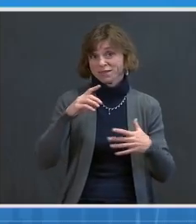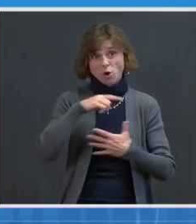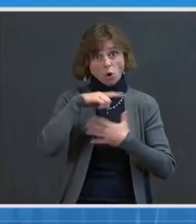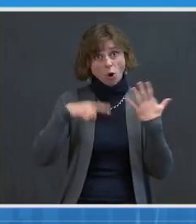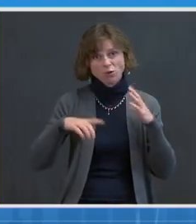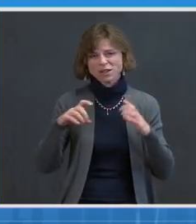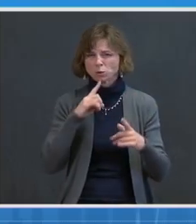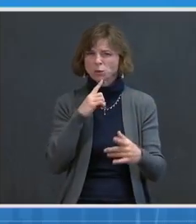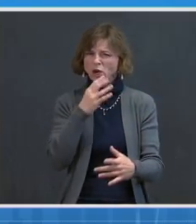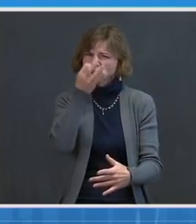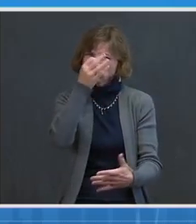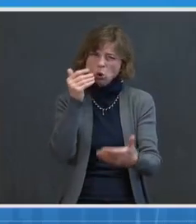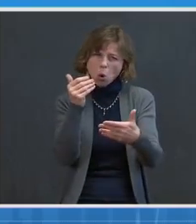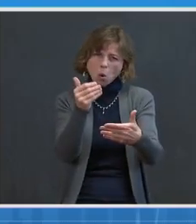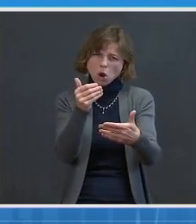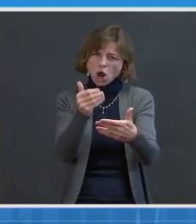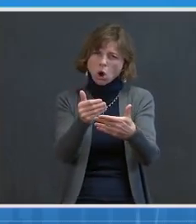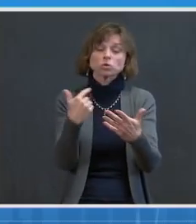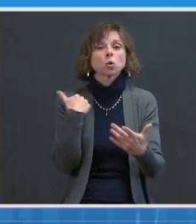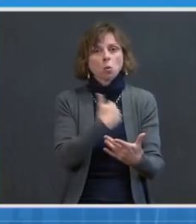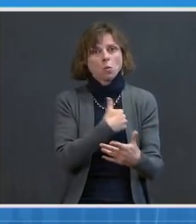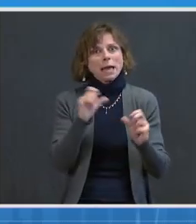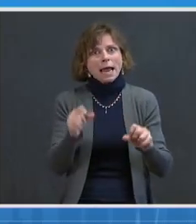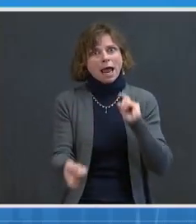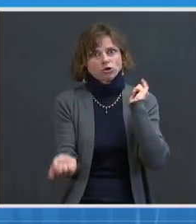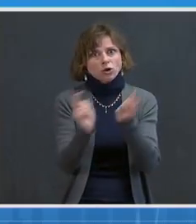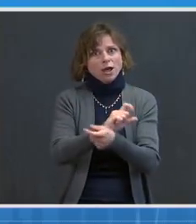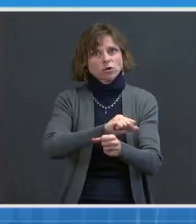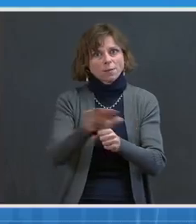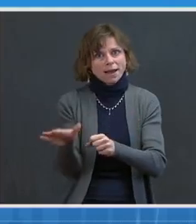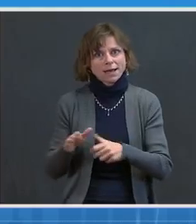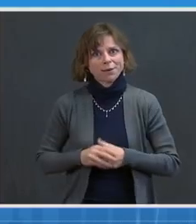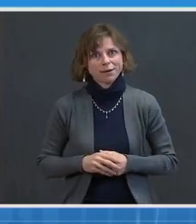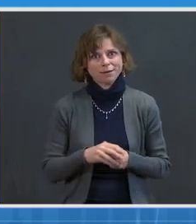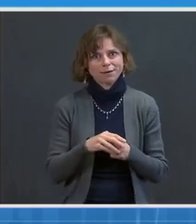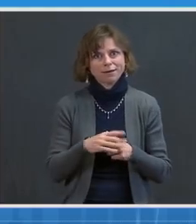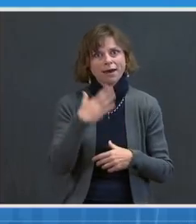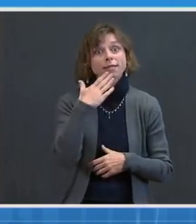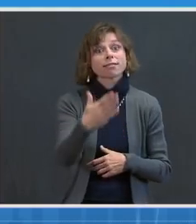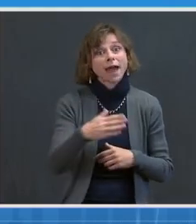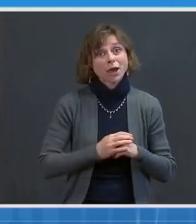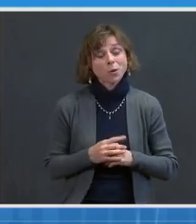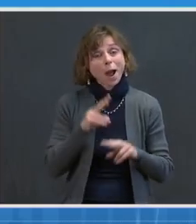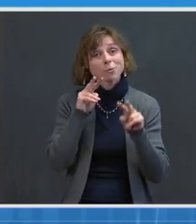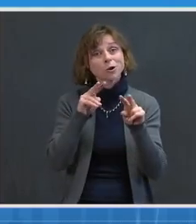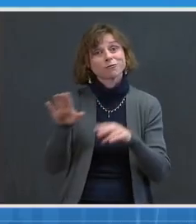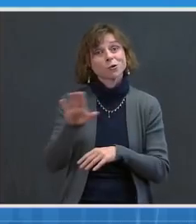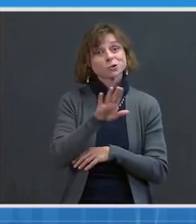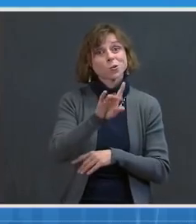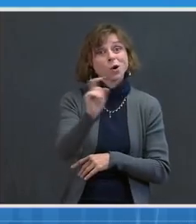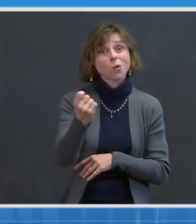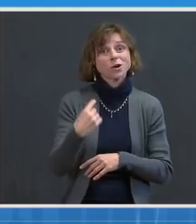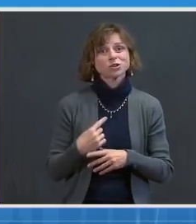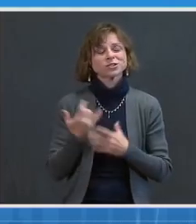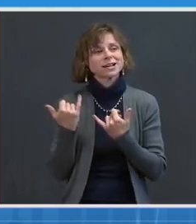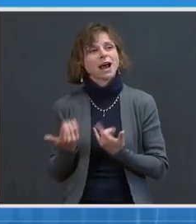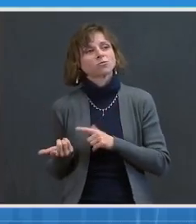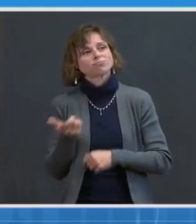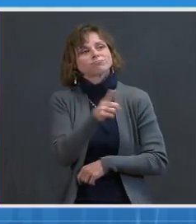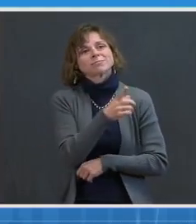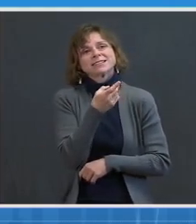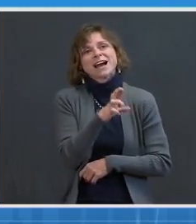very close. We can turn the tide on this pandemic. Thank you. I look forward to your questions, and I'll now turn things over to Dr.